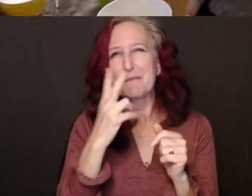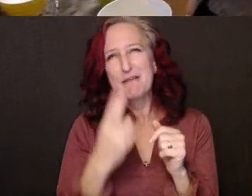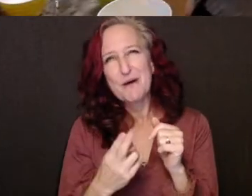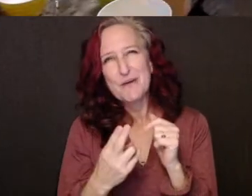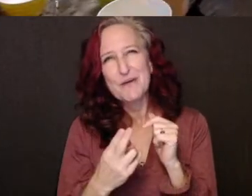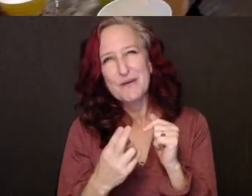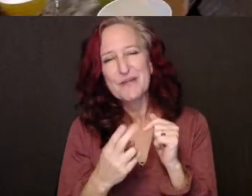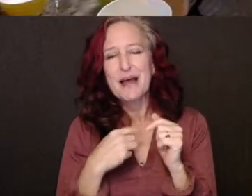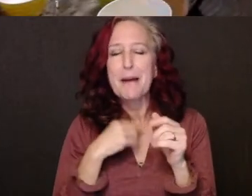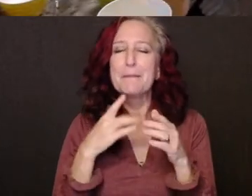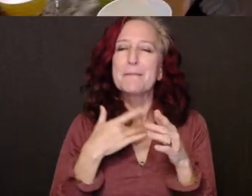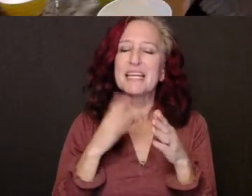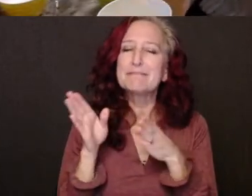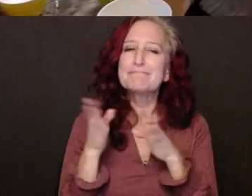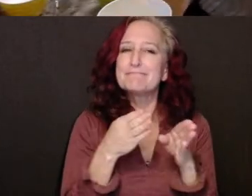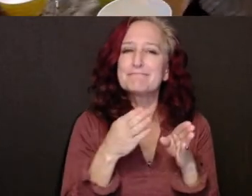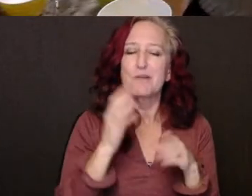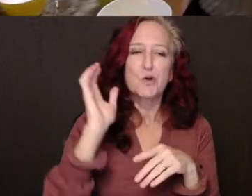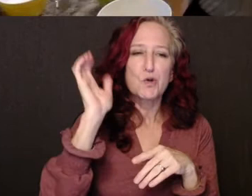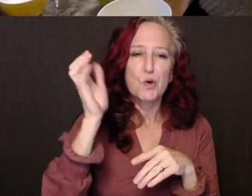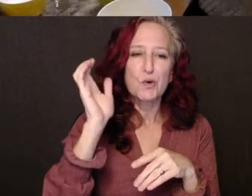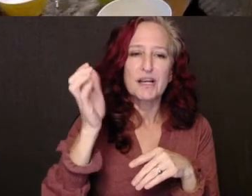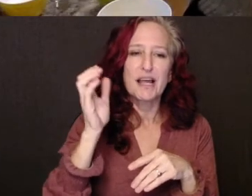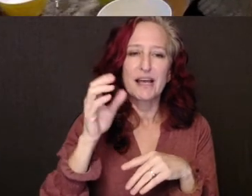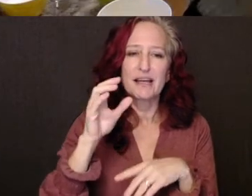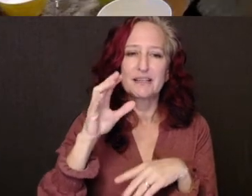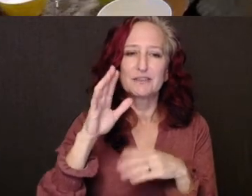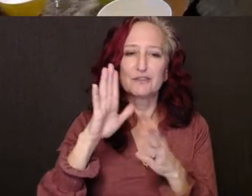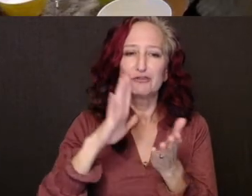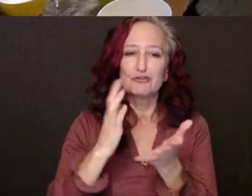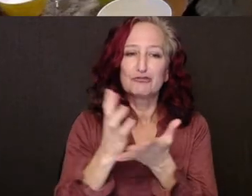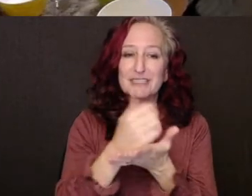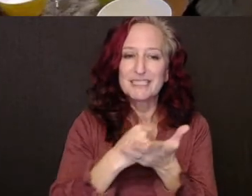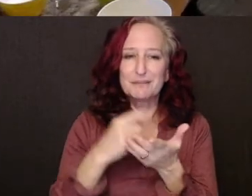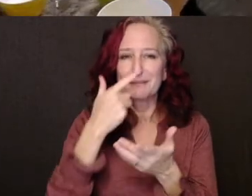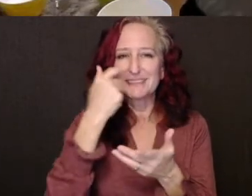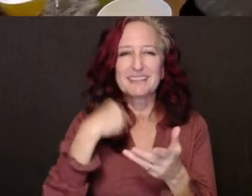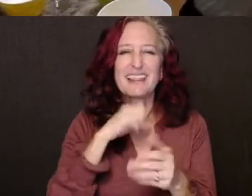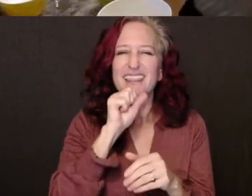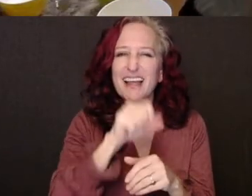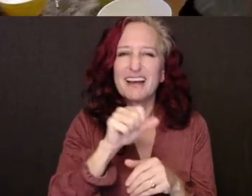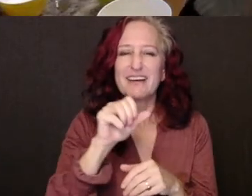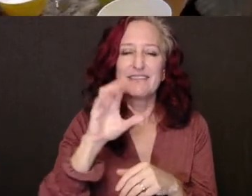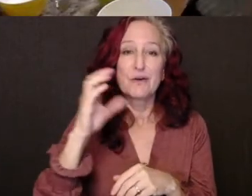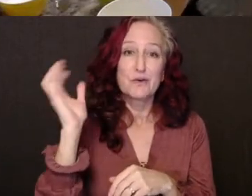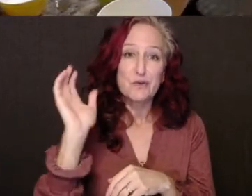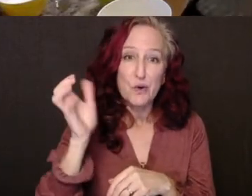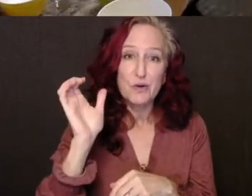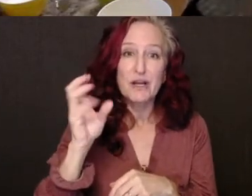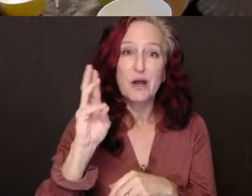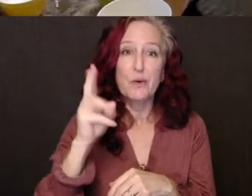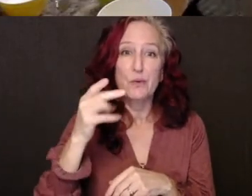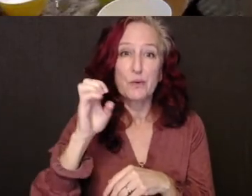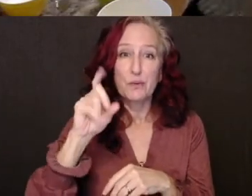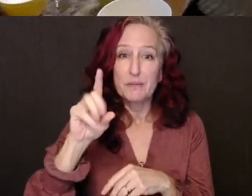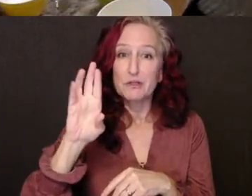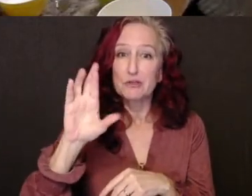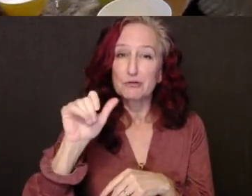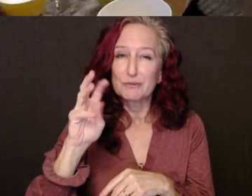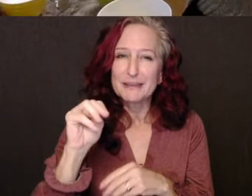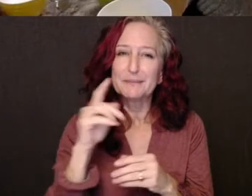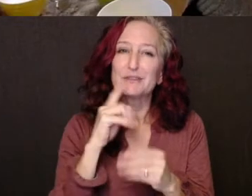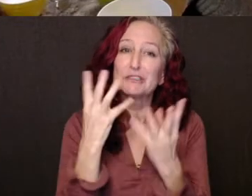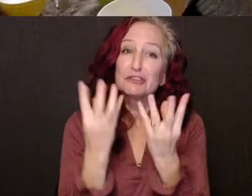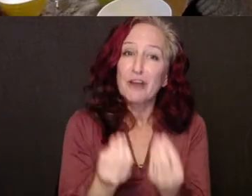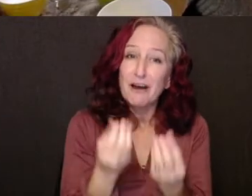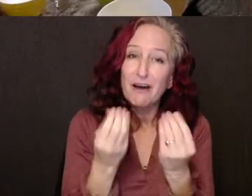all plant-based. Oh, that sounds so good. Which one's your favorite? I have to ask. Ooh, that's a hard one. I really